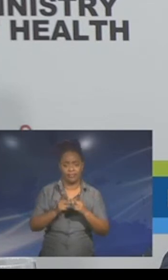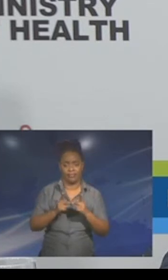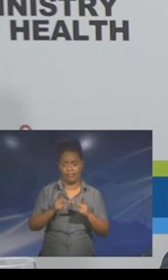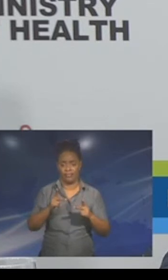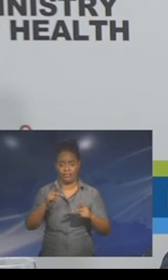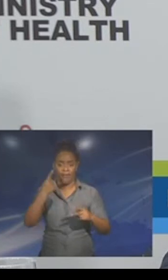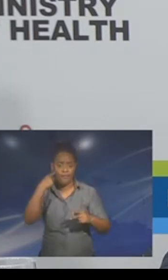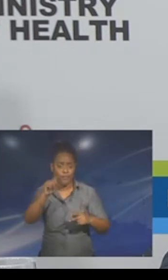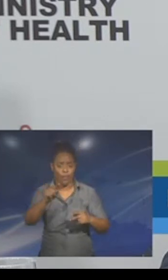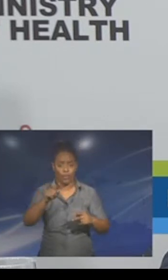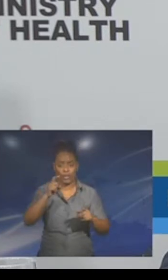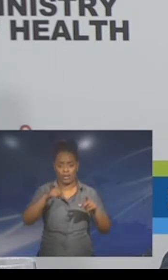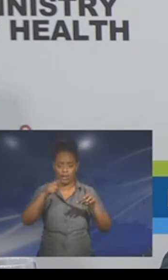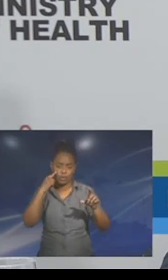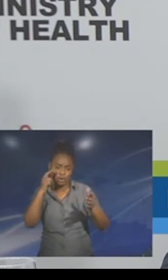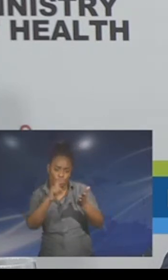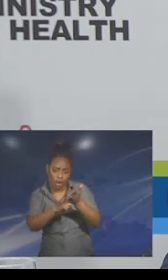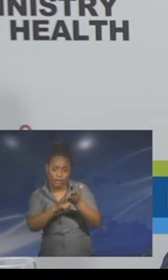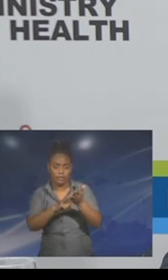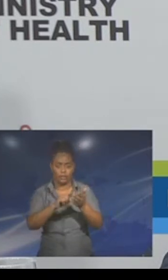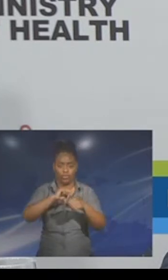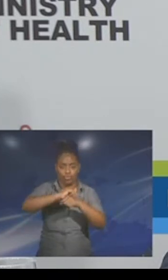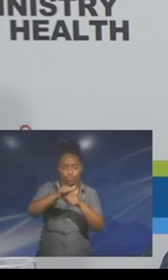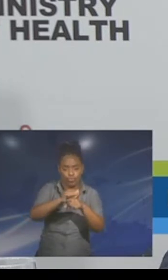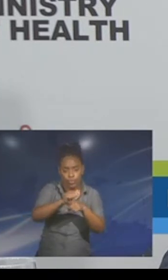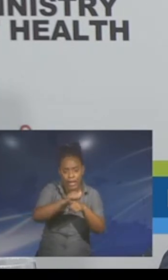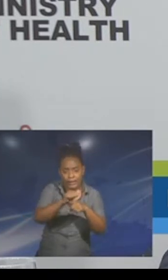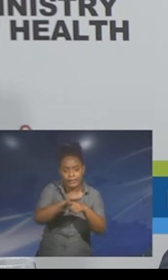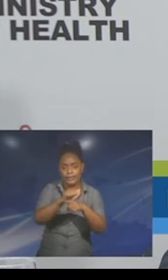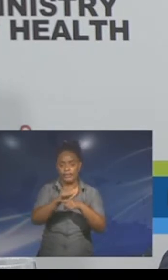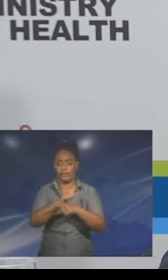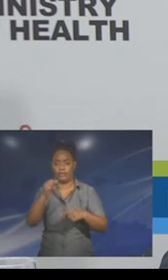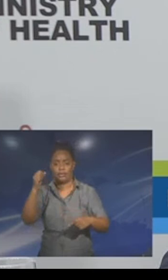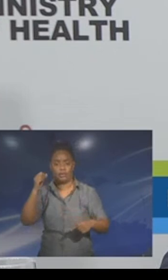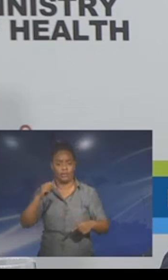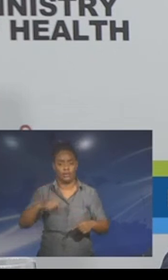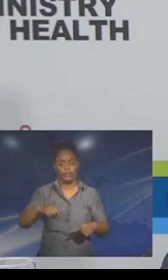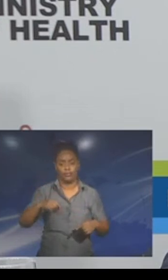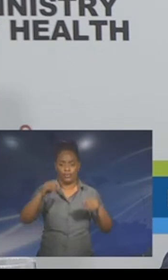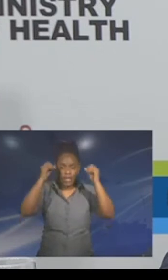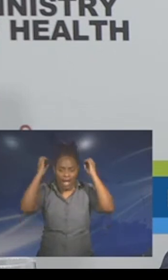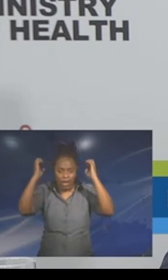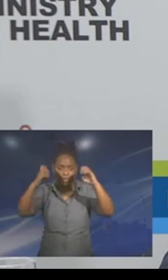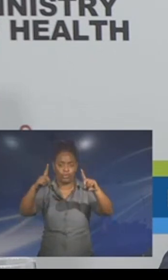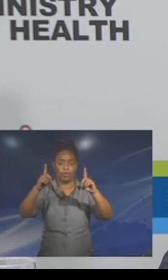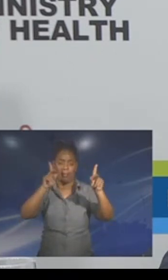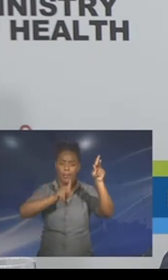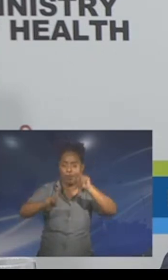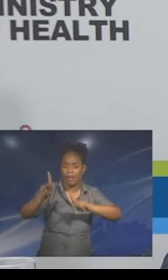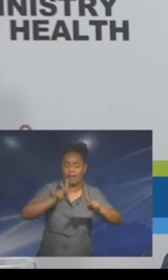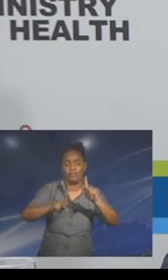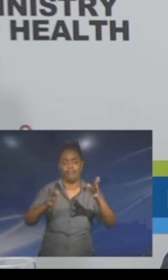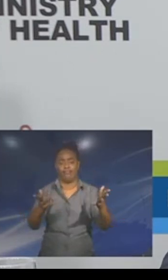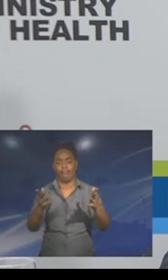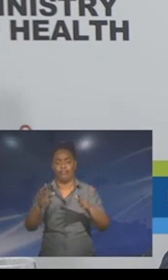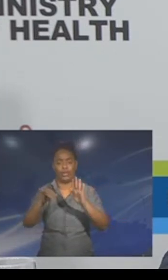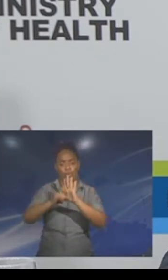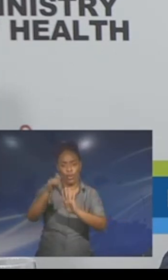epidemiological surveillance, raising awareness, and so on. On July 23rd, I